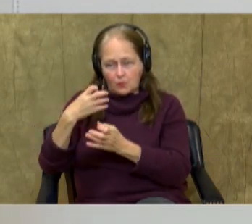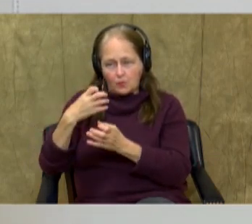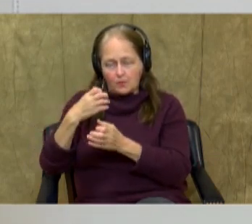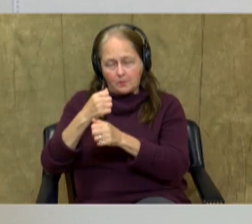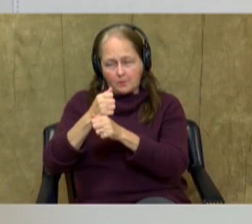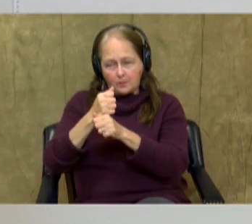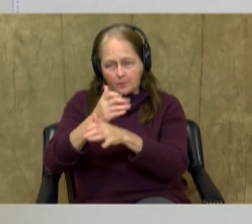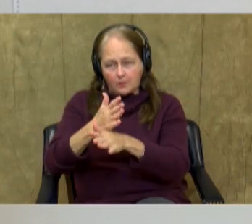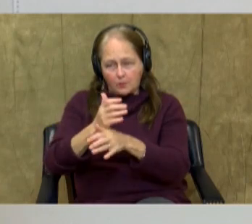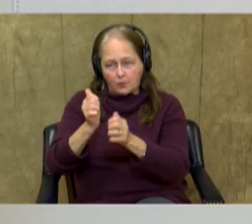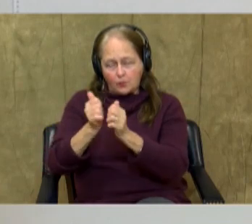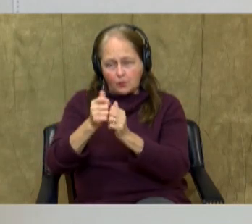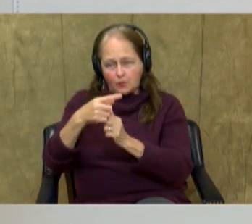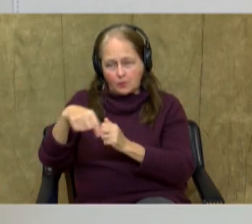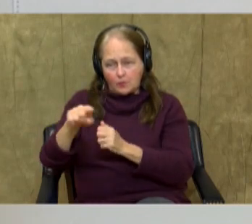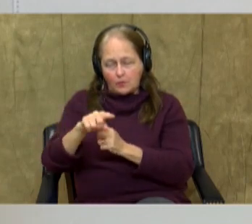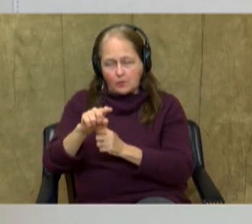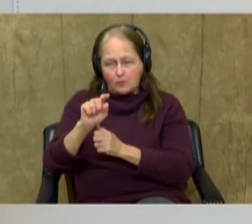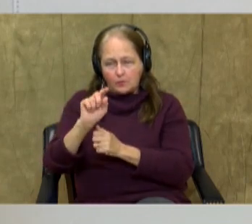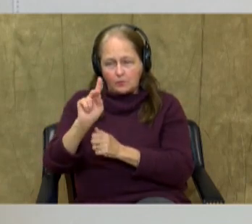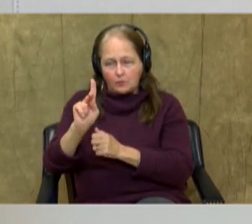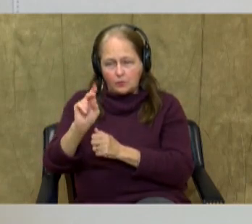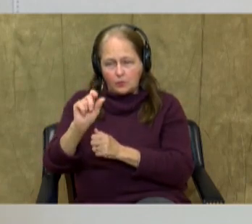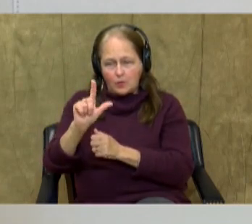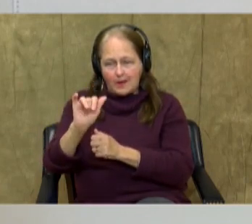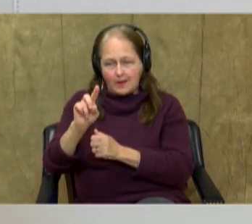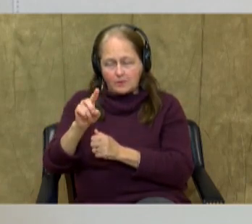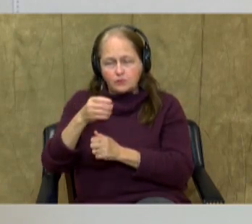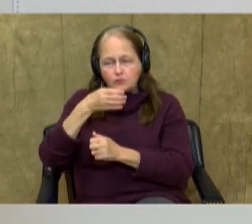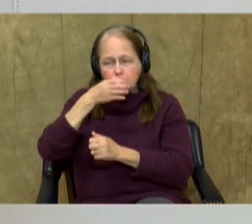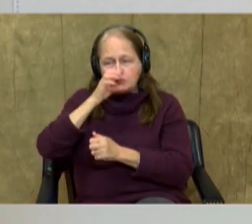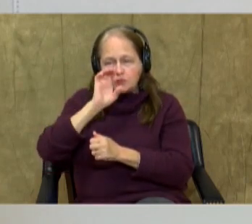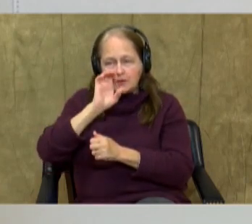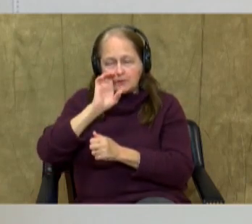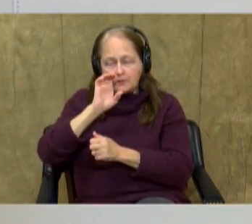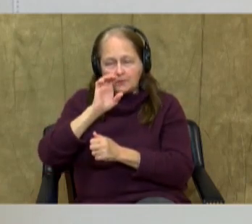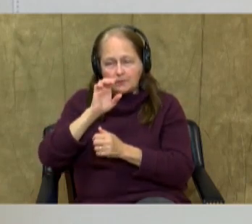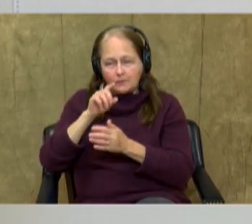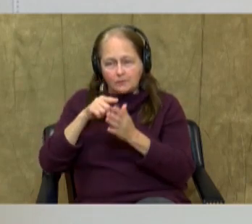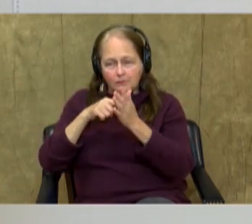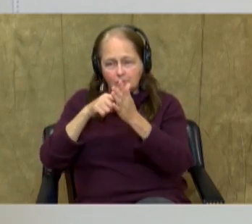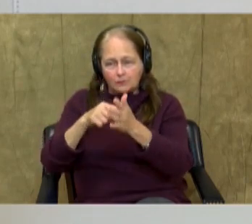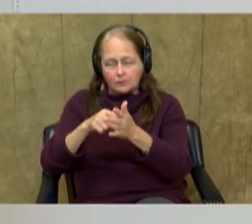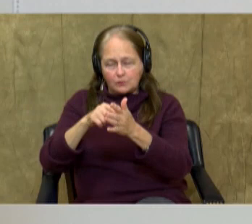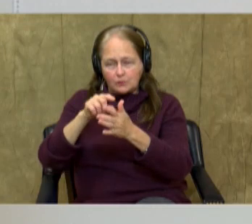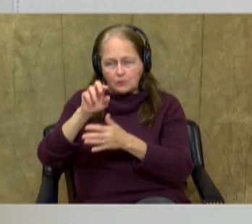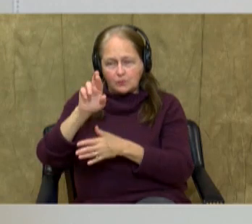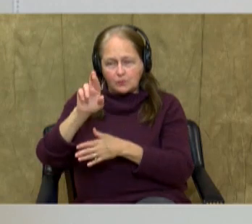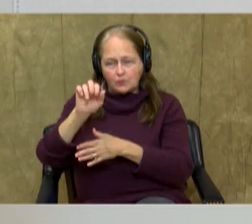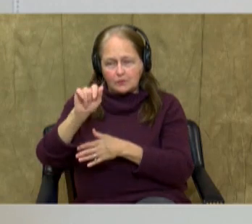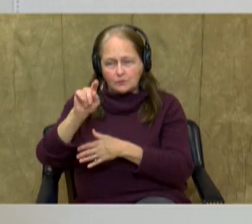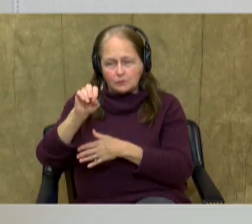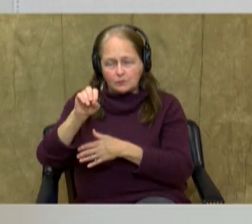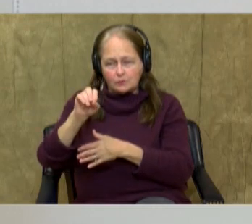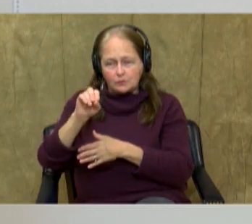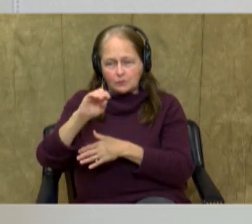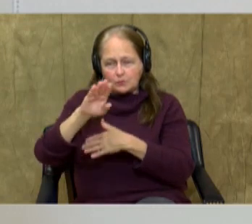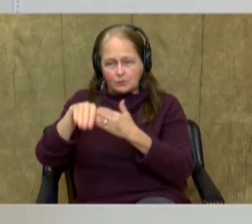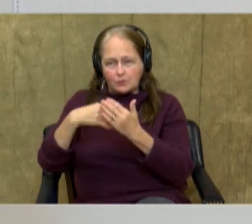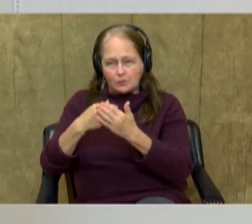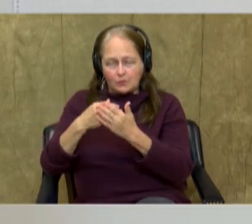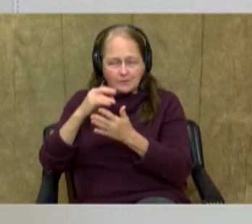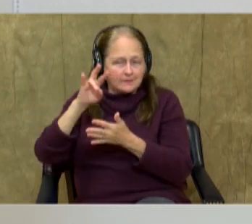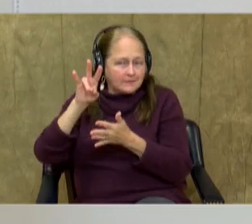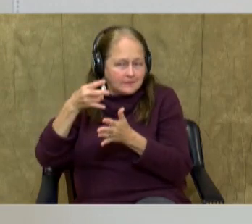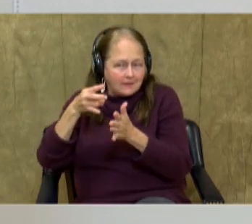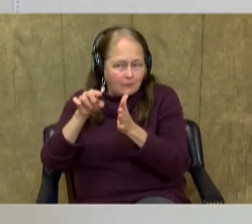do an activity with you with Kool-Aid and show you how ratio works. So you're almost